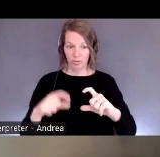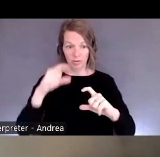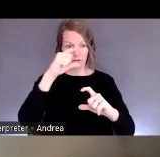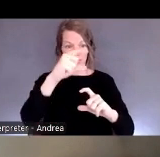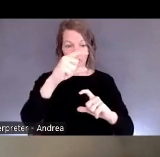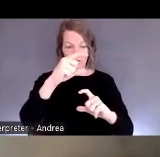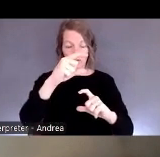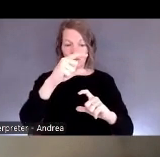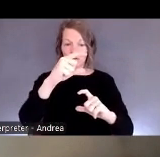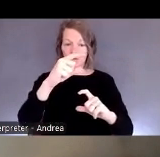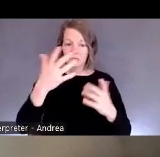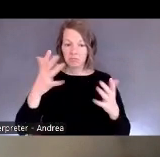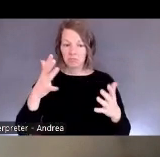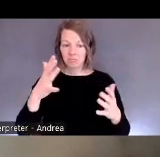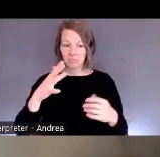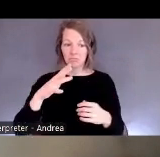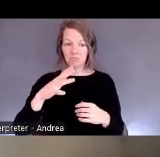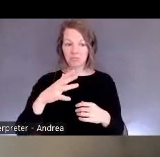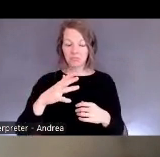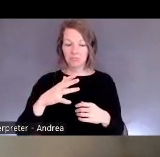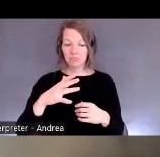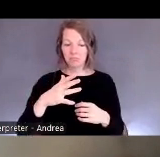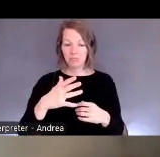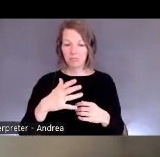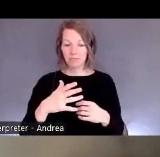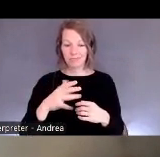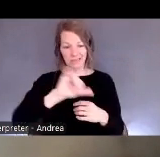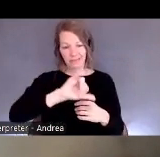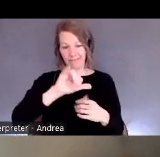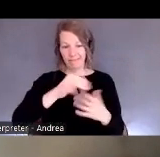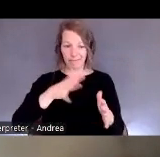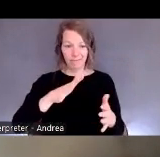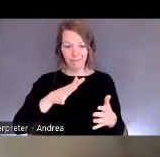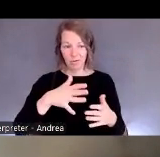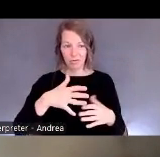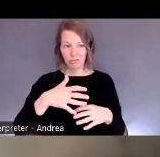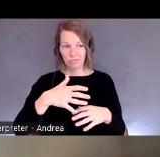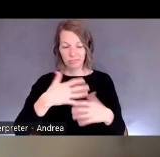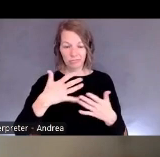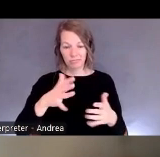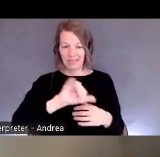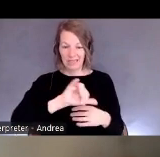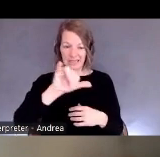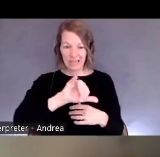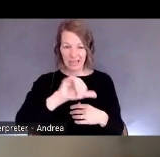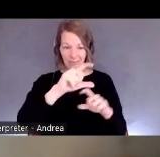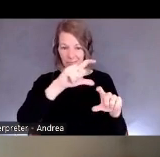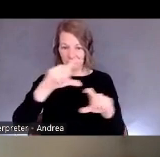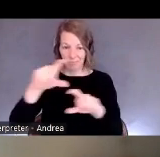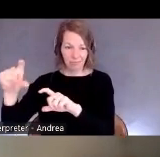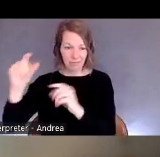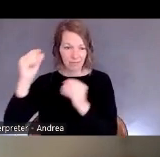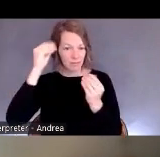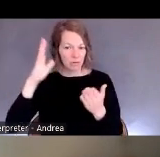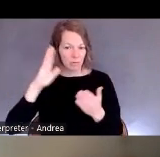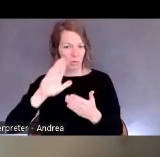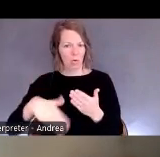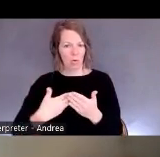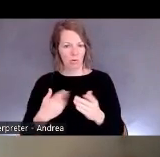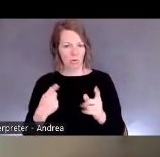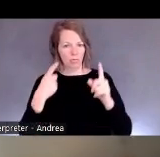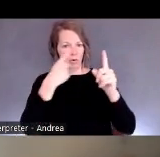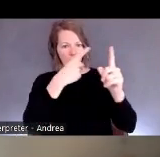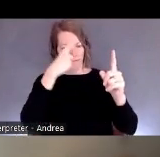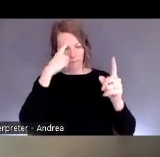für Erziehungswissenschaft presents itself. It is roughly the same. We all strive for